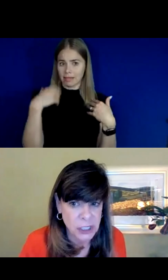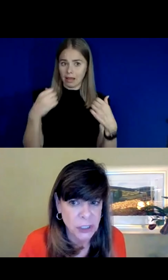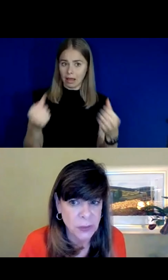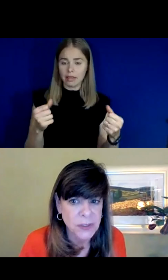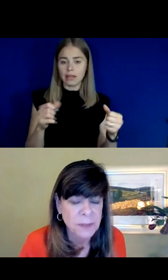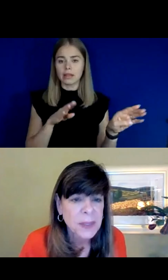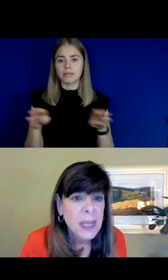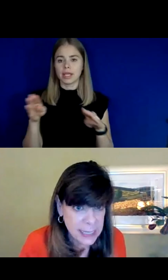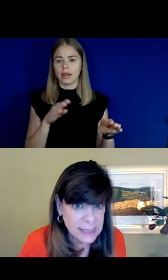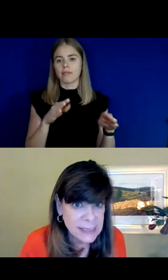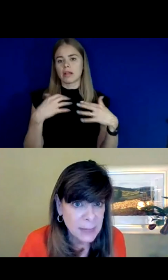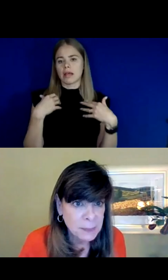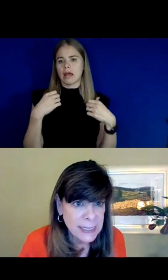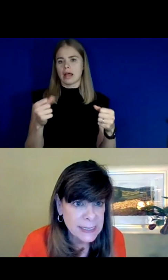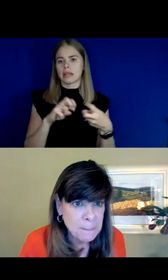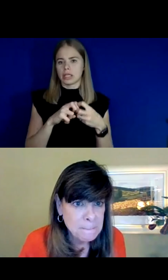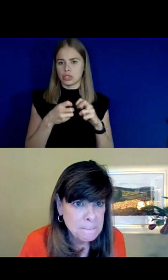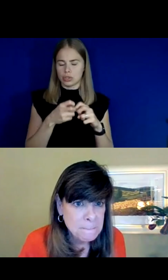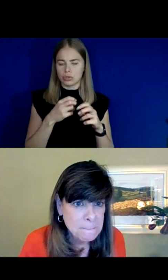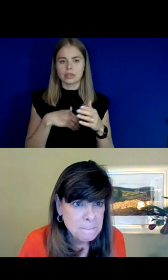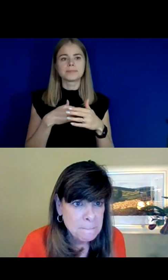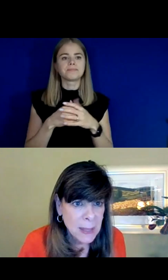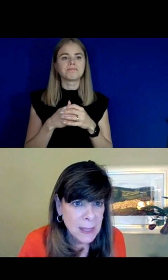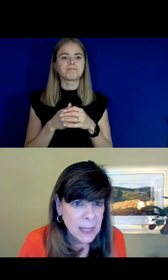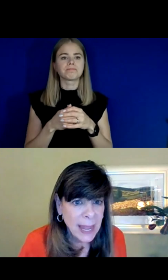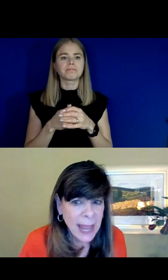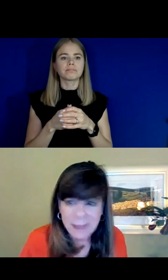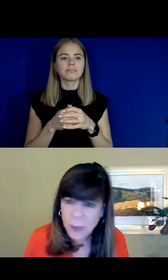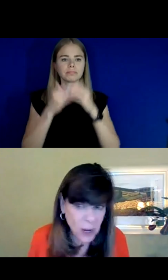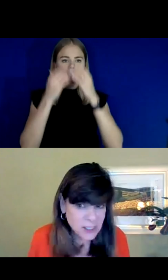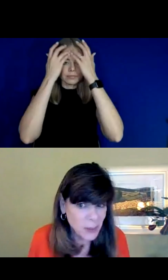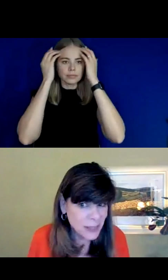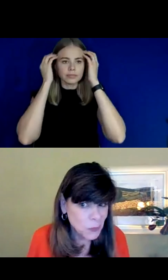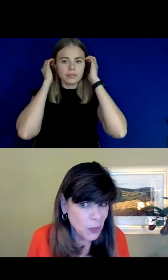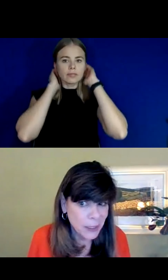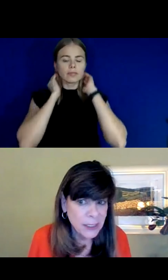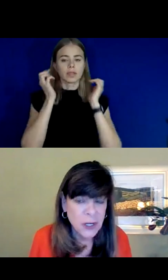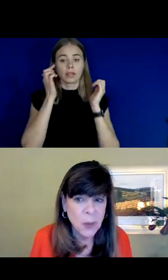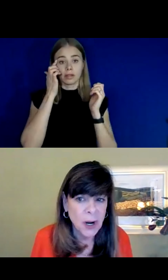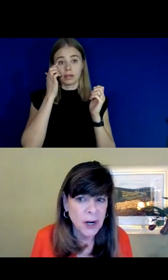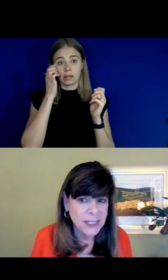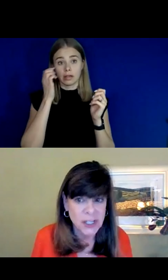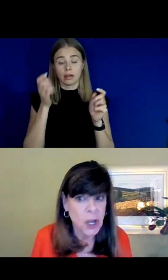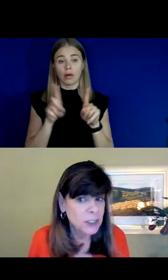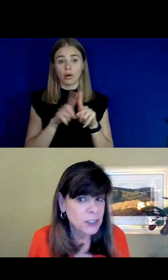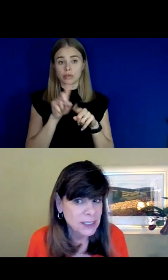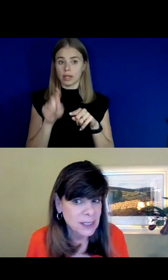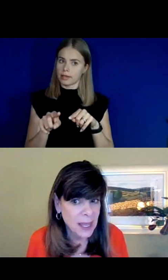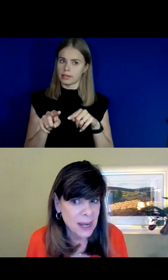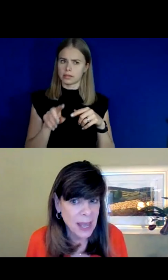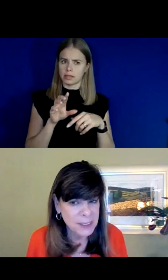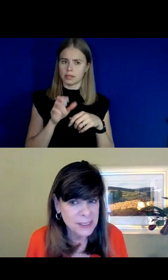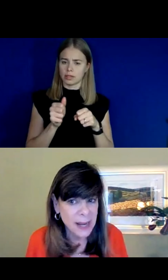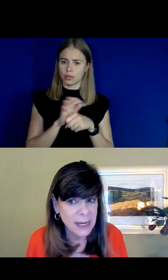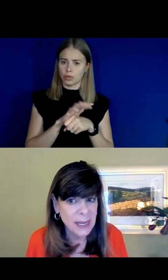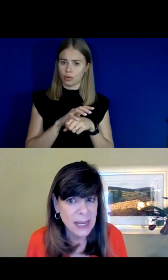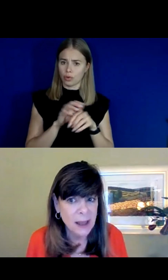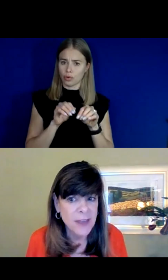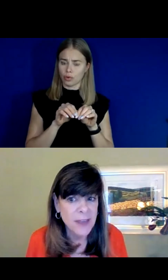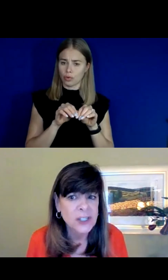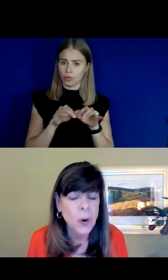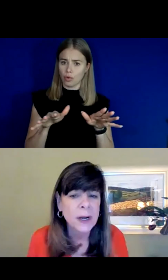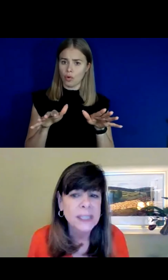health issues. Next slide, please. And then we also asked, well, you know, is COVID just an